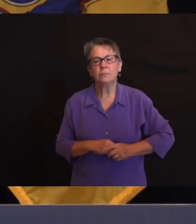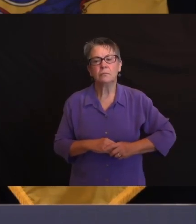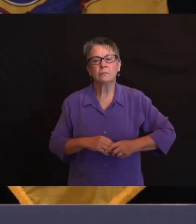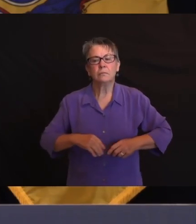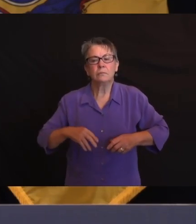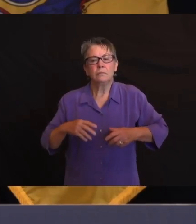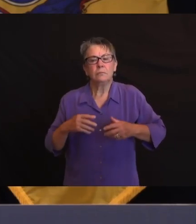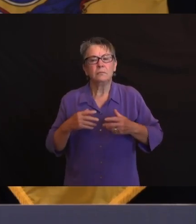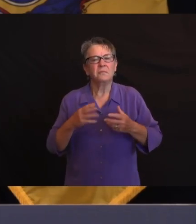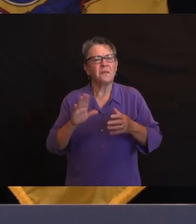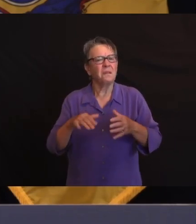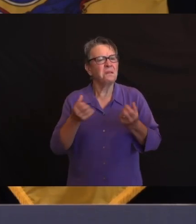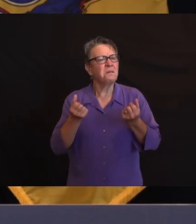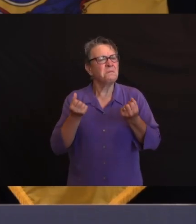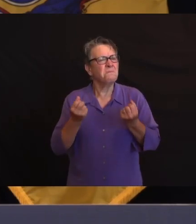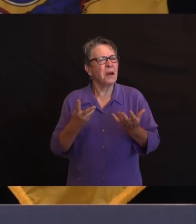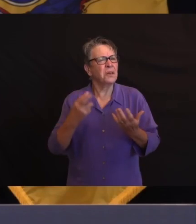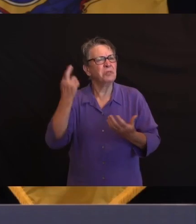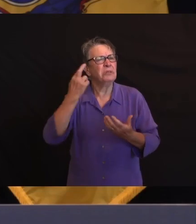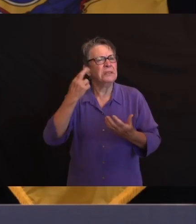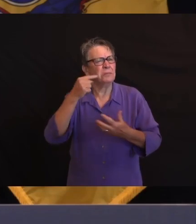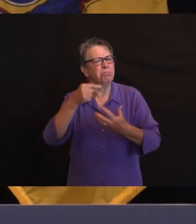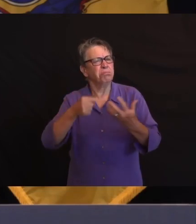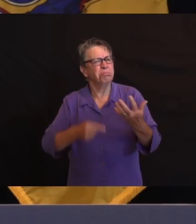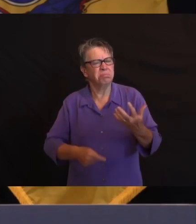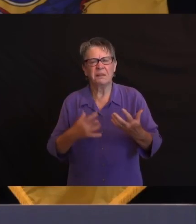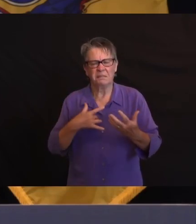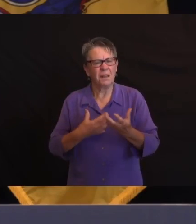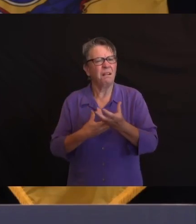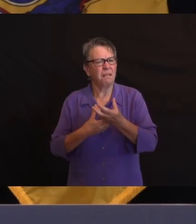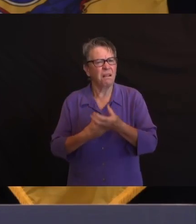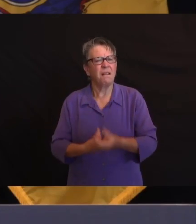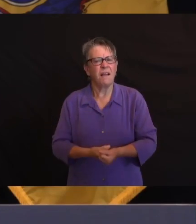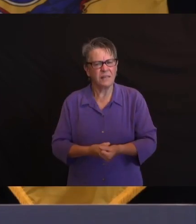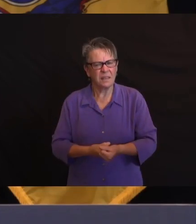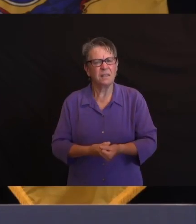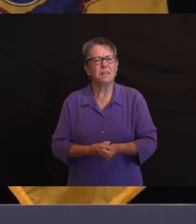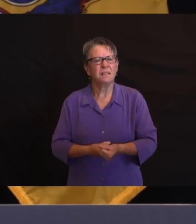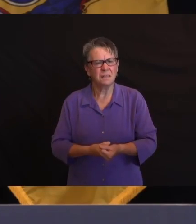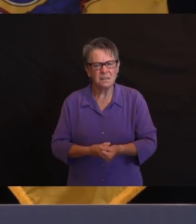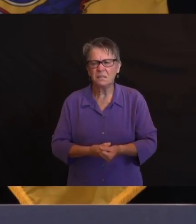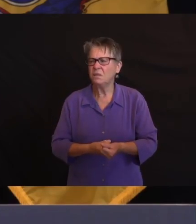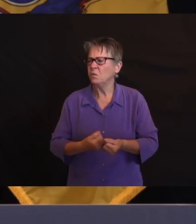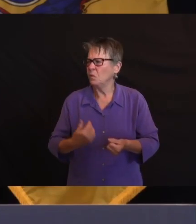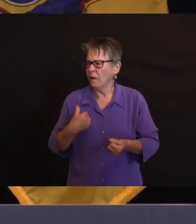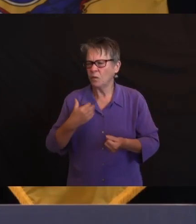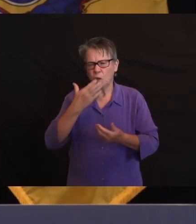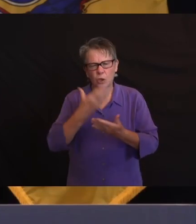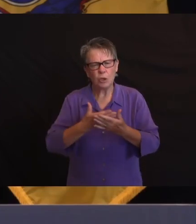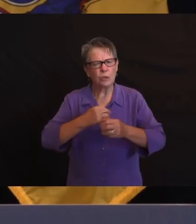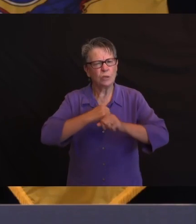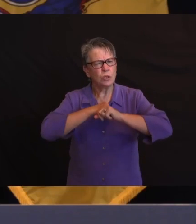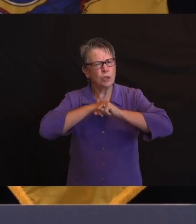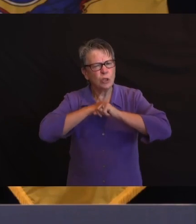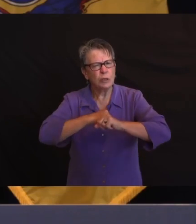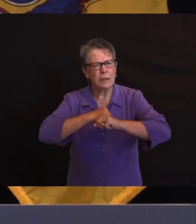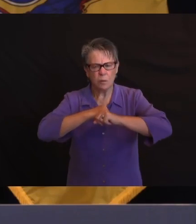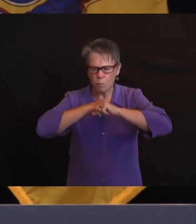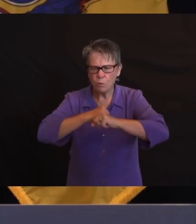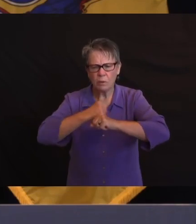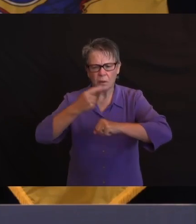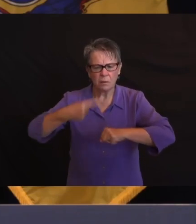saying that we've got a system that's secure, your vote can count, you can both protect your public health and exercise your right to